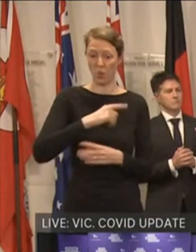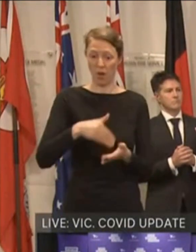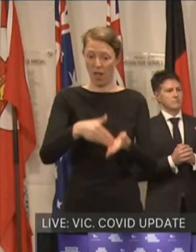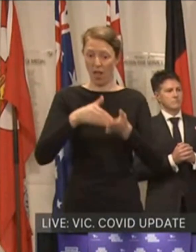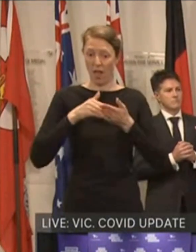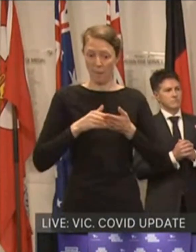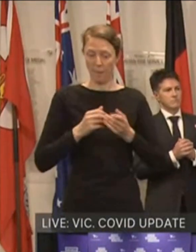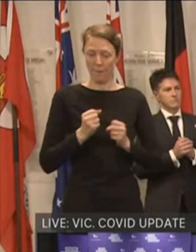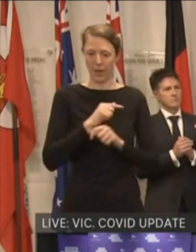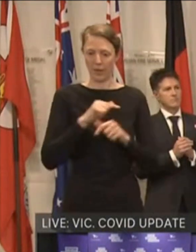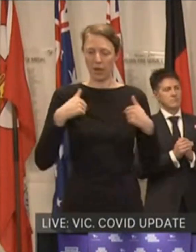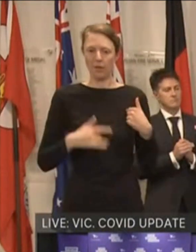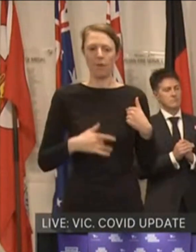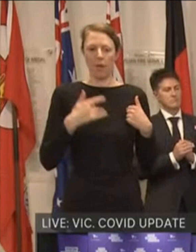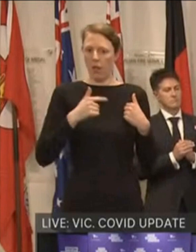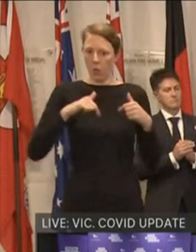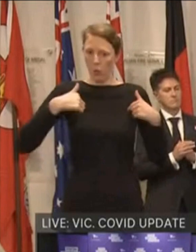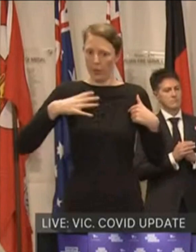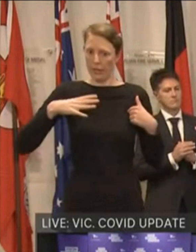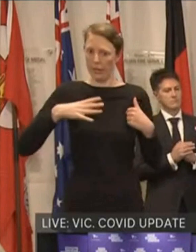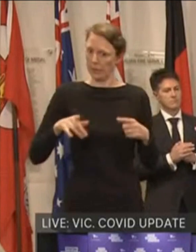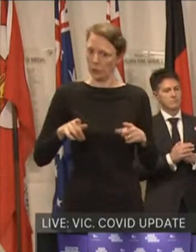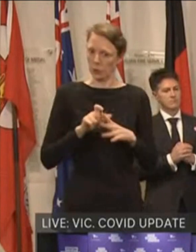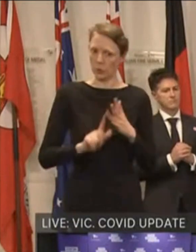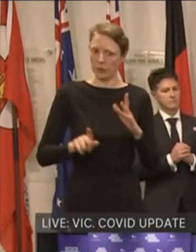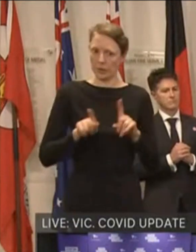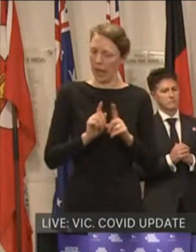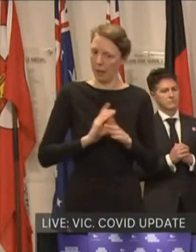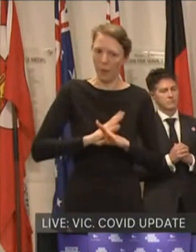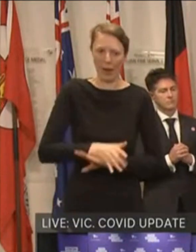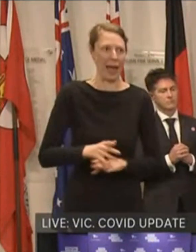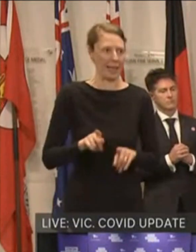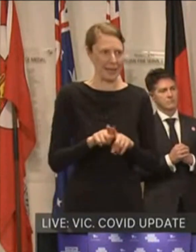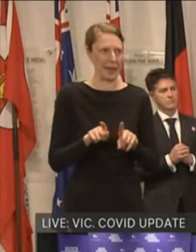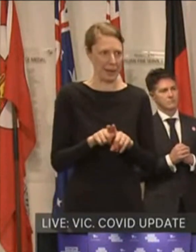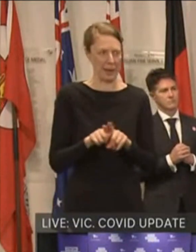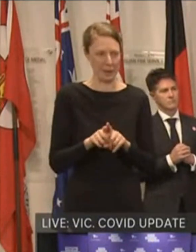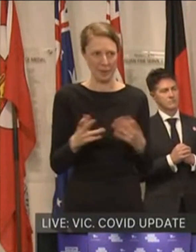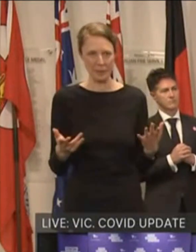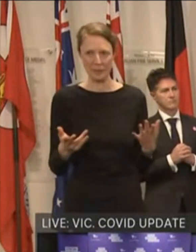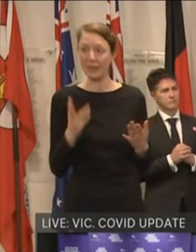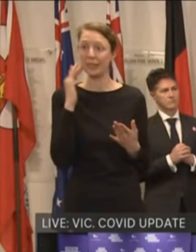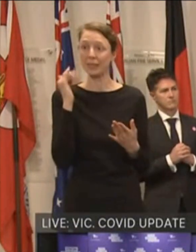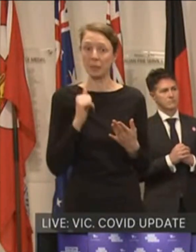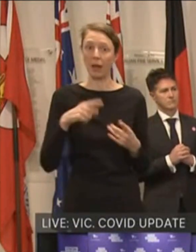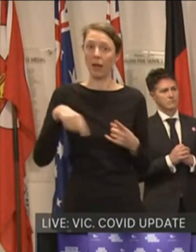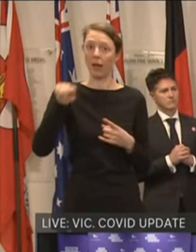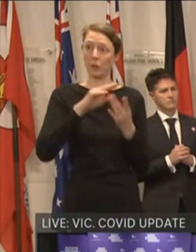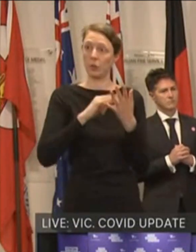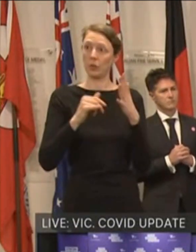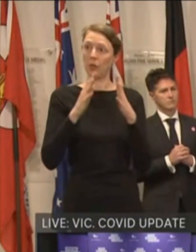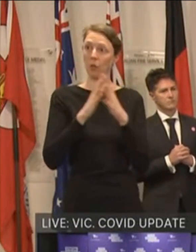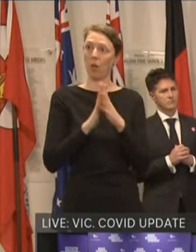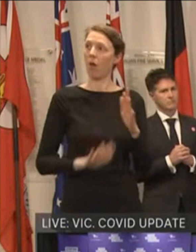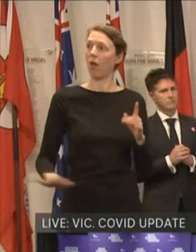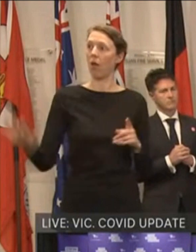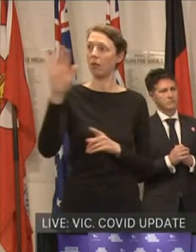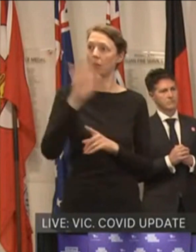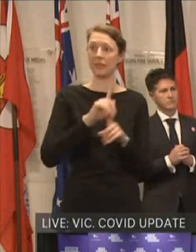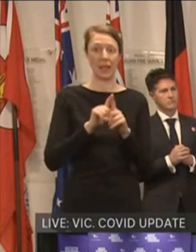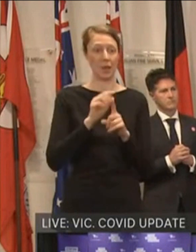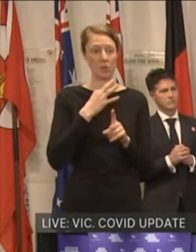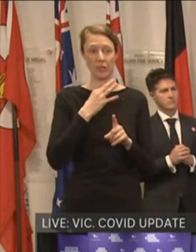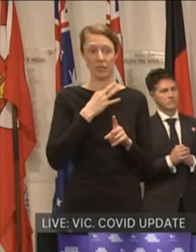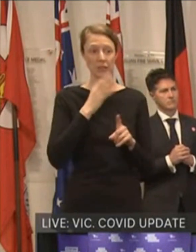high alert, and which is why we're reducing the risk. So if there is that bubbling away of community transmission, the indoor restrictions